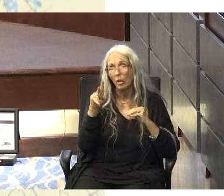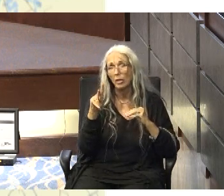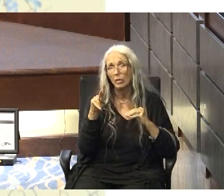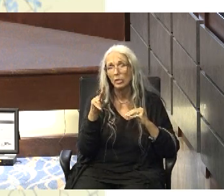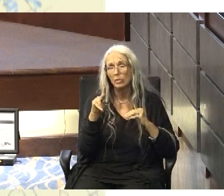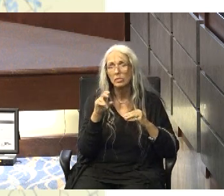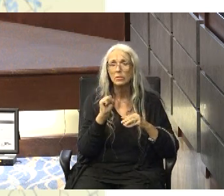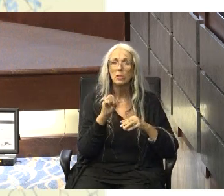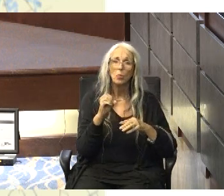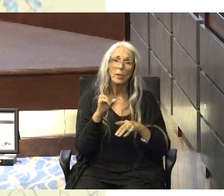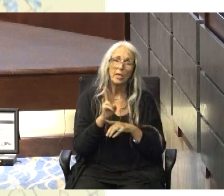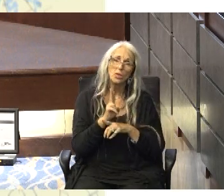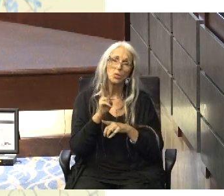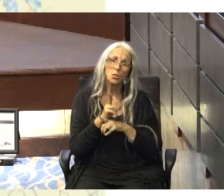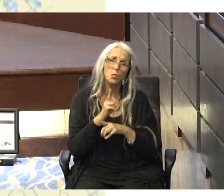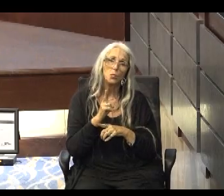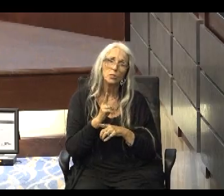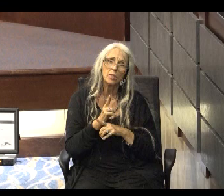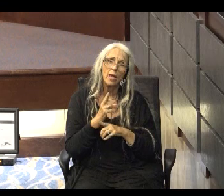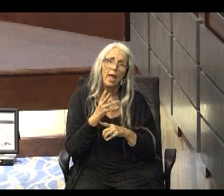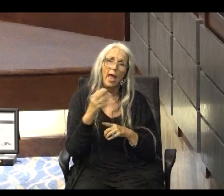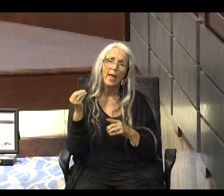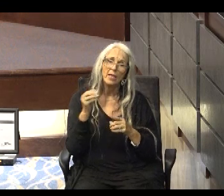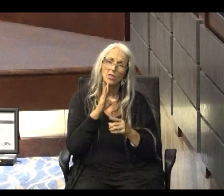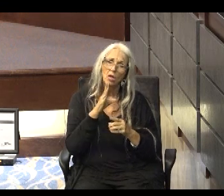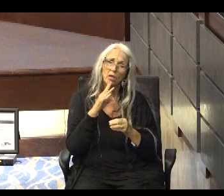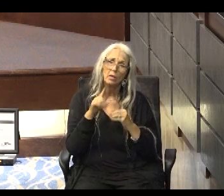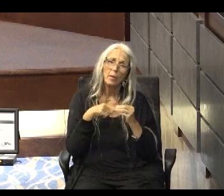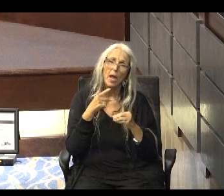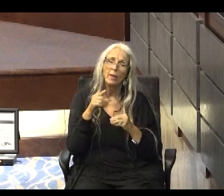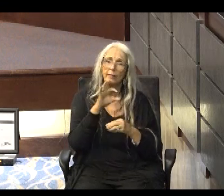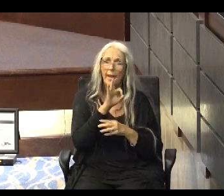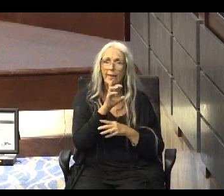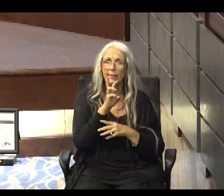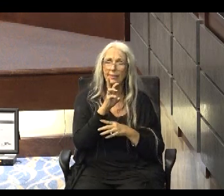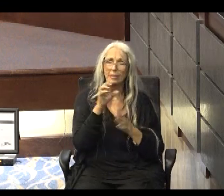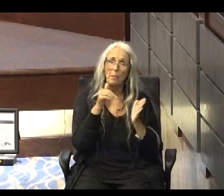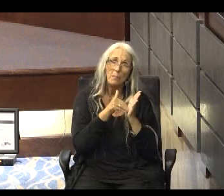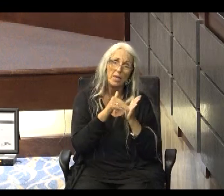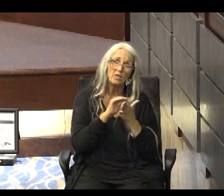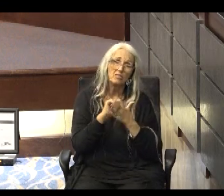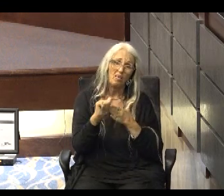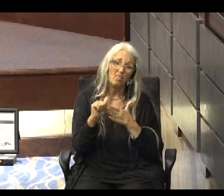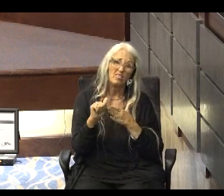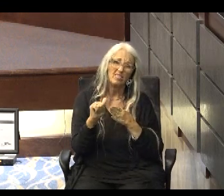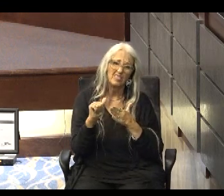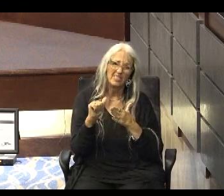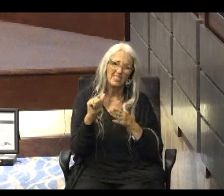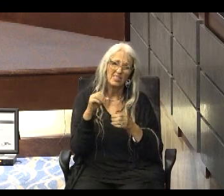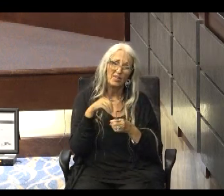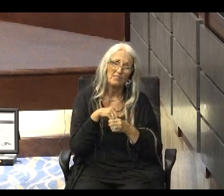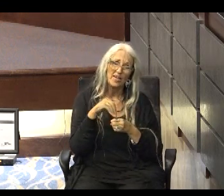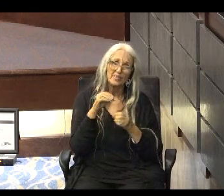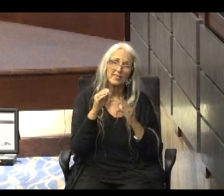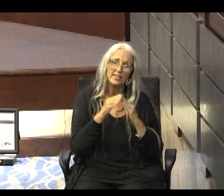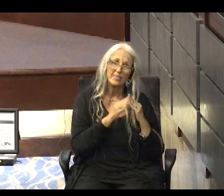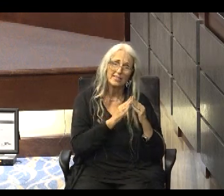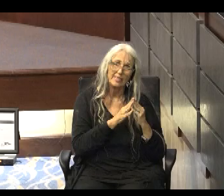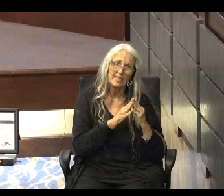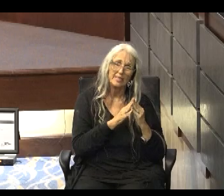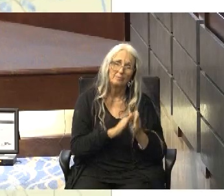good, usable, safe standard, we're talking about $96 million of investment in the city.